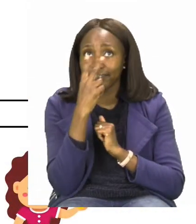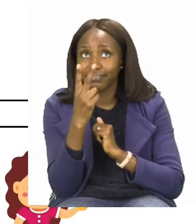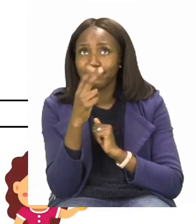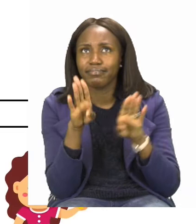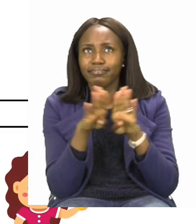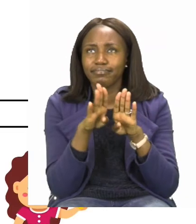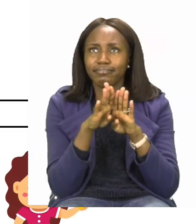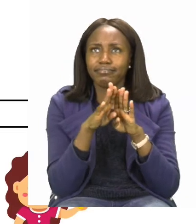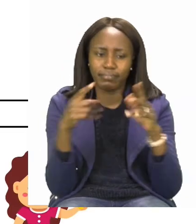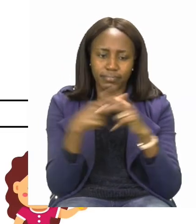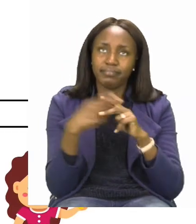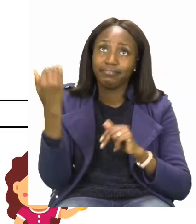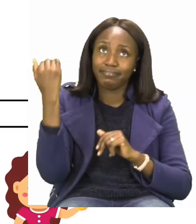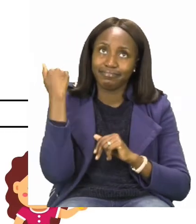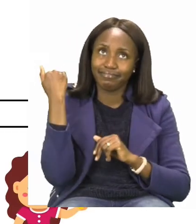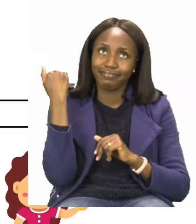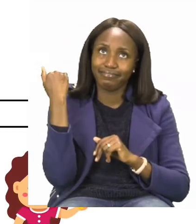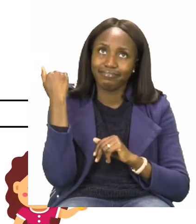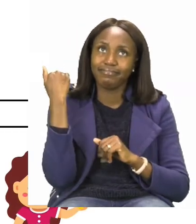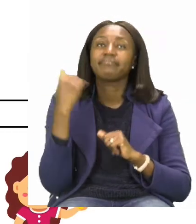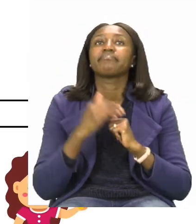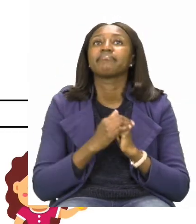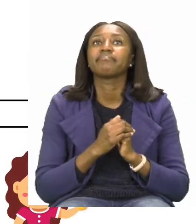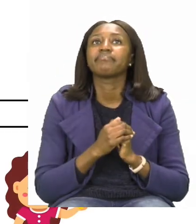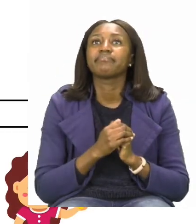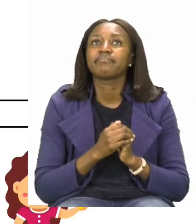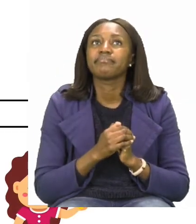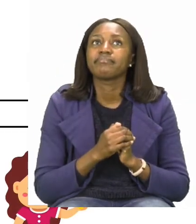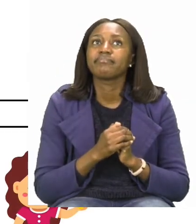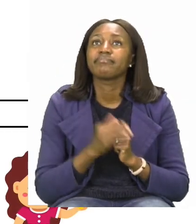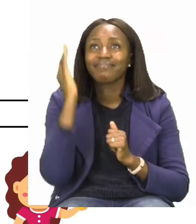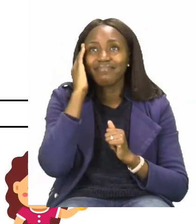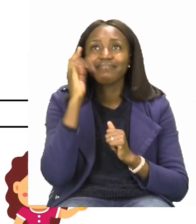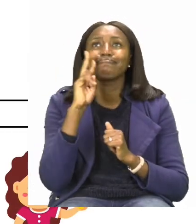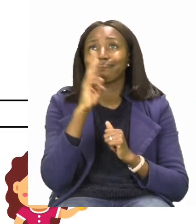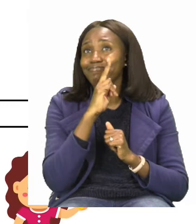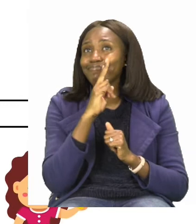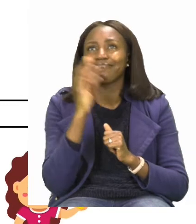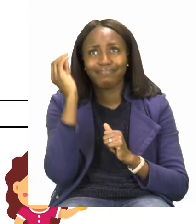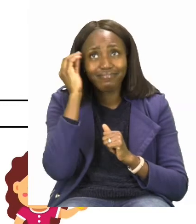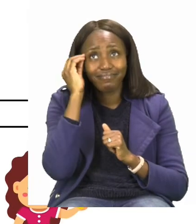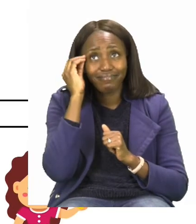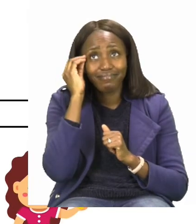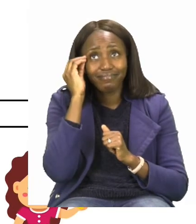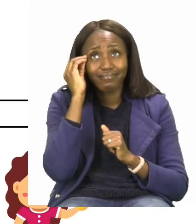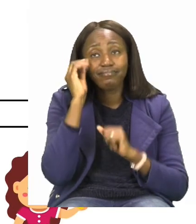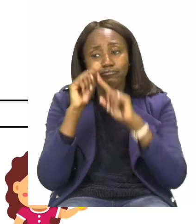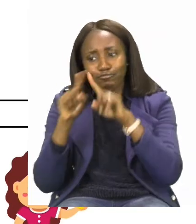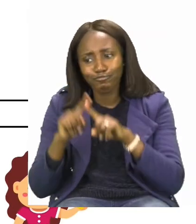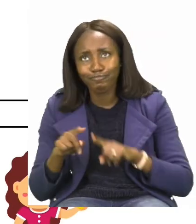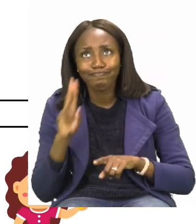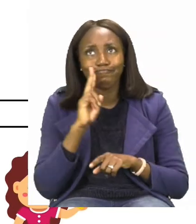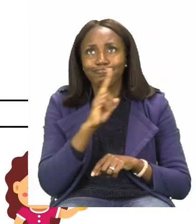the past tense. Now, we know our verbs by now. We know that we have different types of